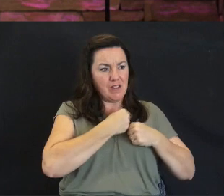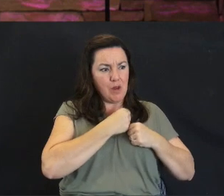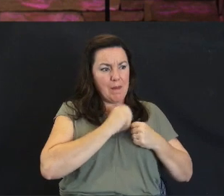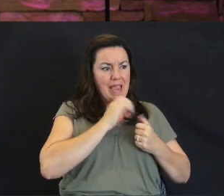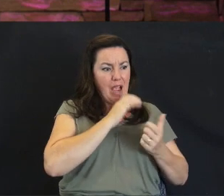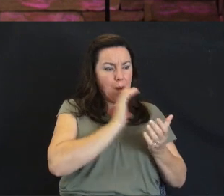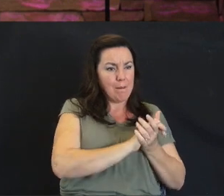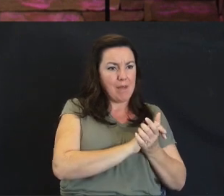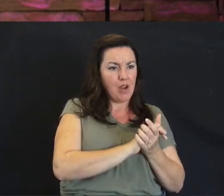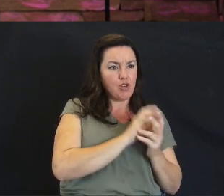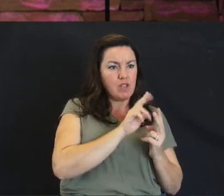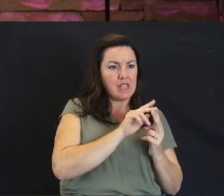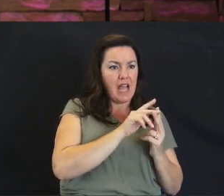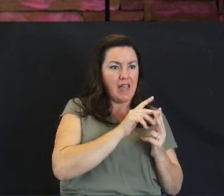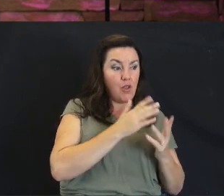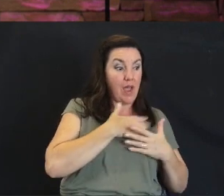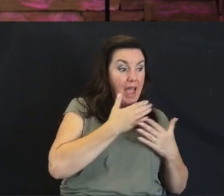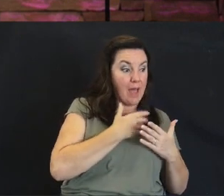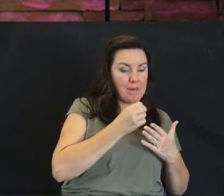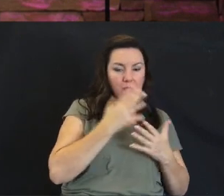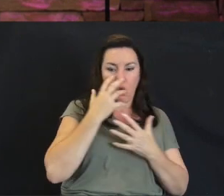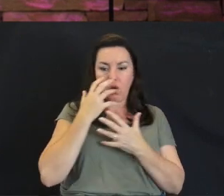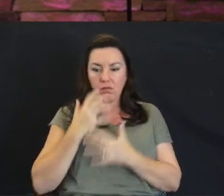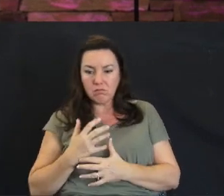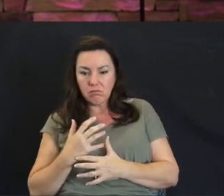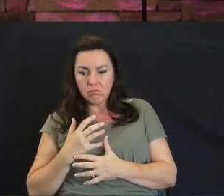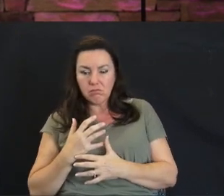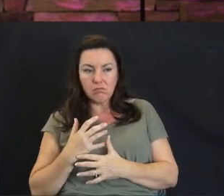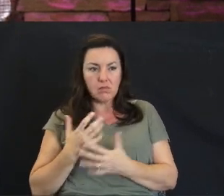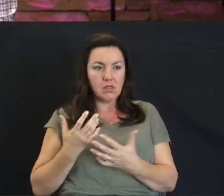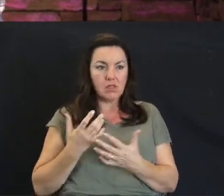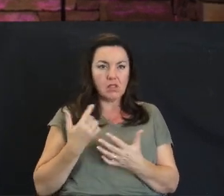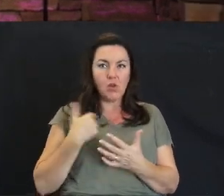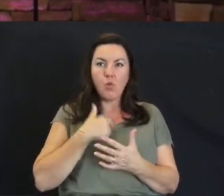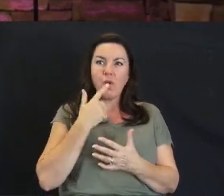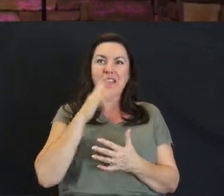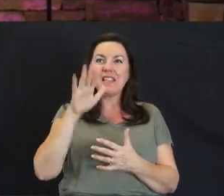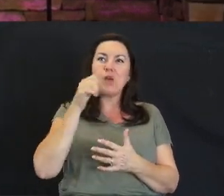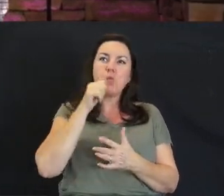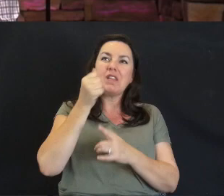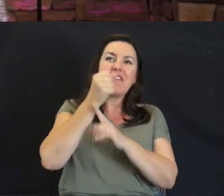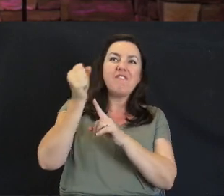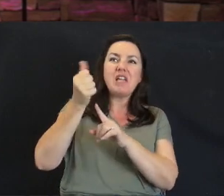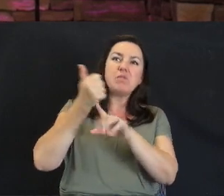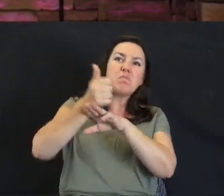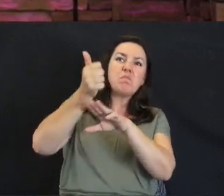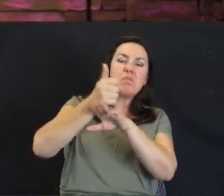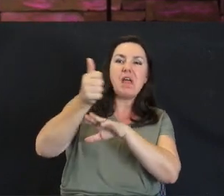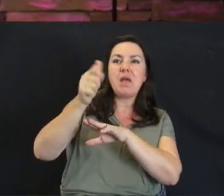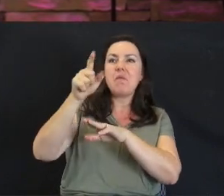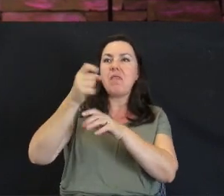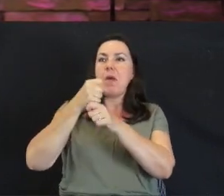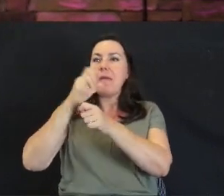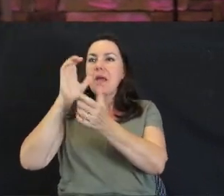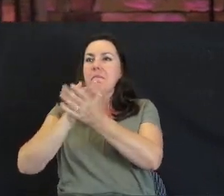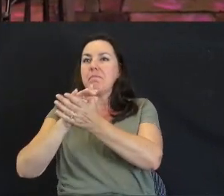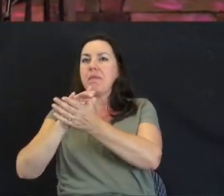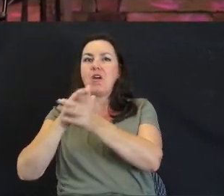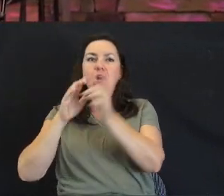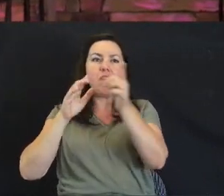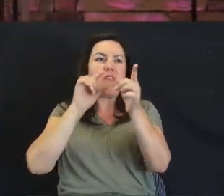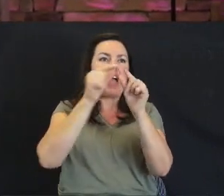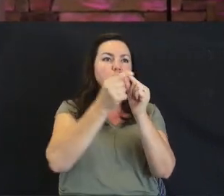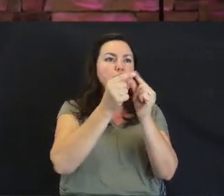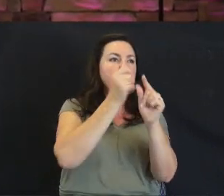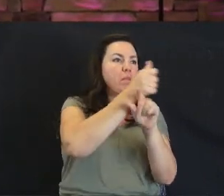source of either Joy or misery And we can sit here And say well the feminists Are making my marriage miserable And this group over here And this group over